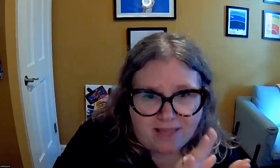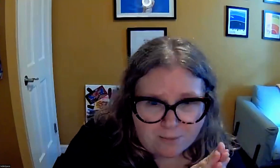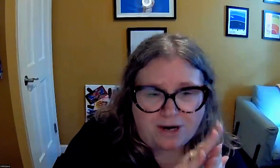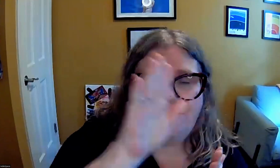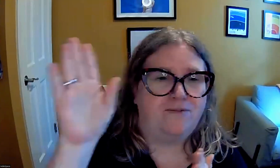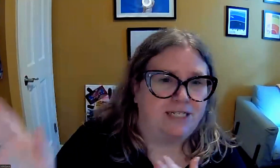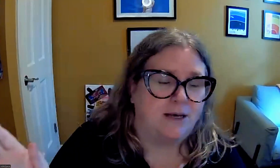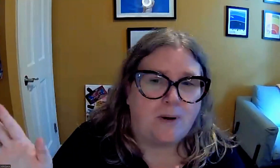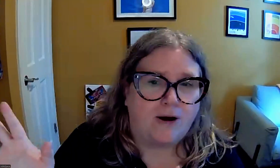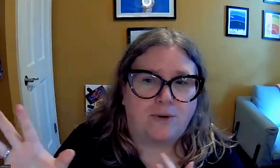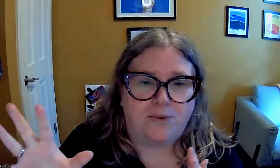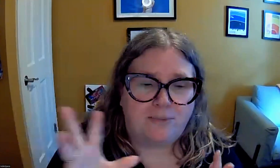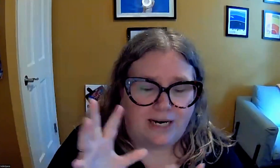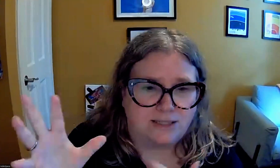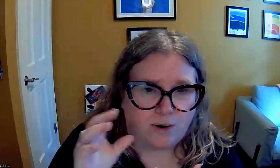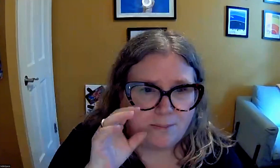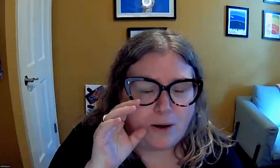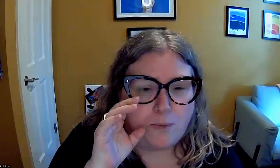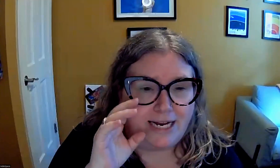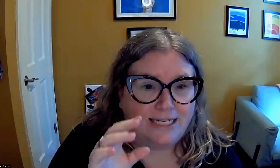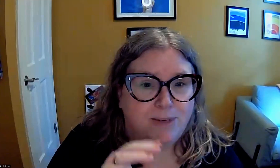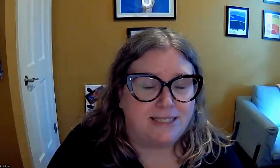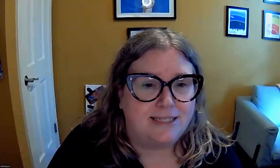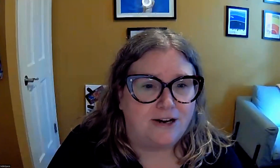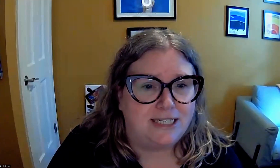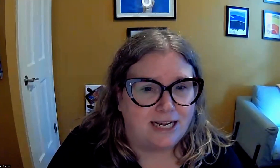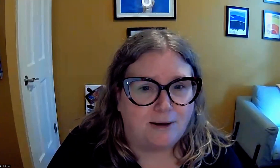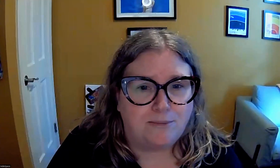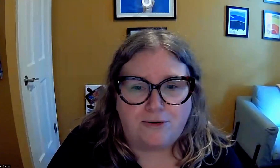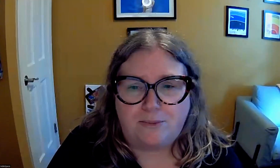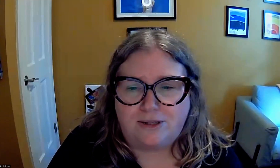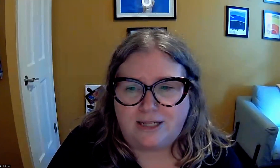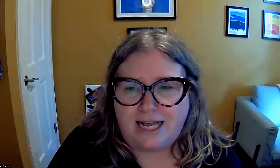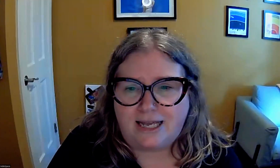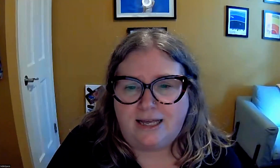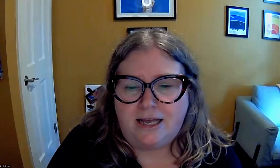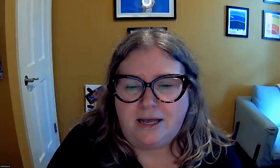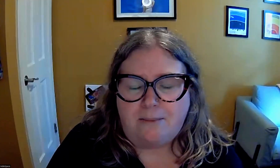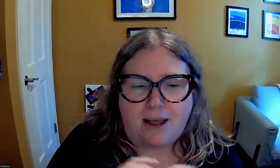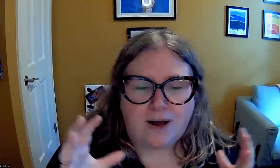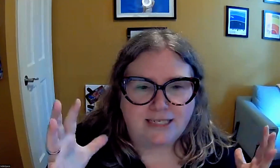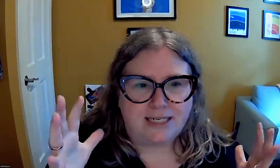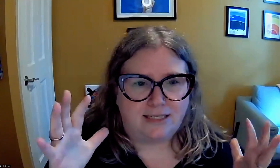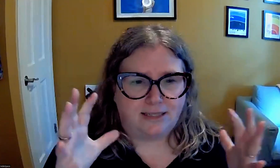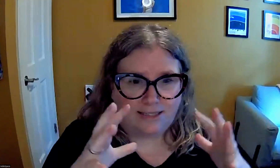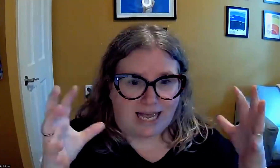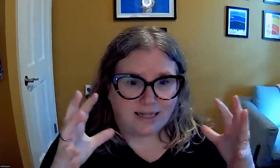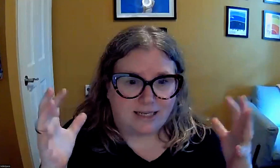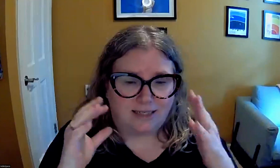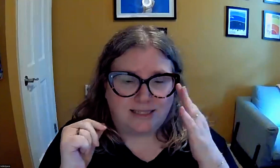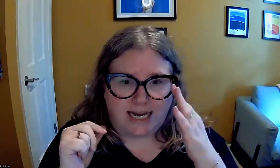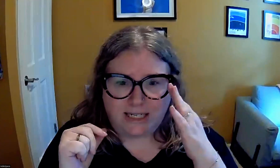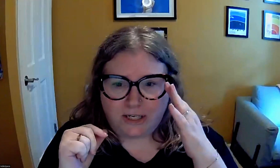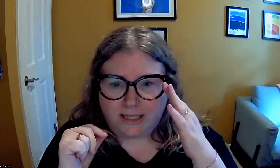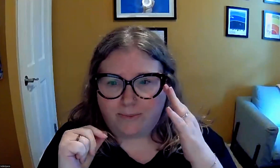income, and then we're going to move into the part where we brainstorm about what IndieSpace's guaranteed income program will look like. But I wanted to set